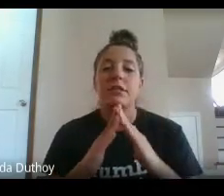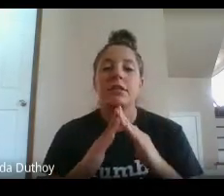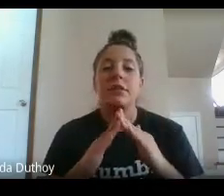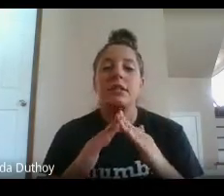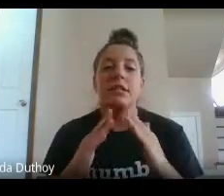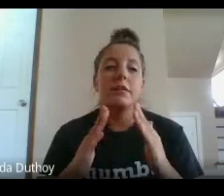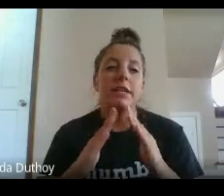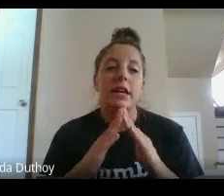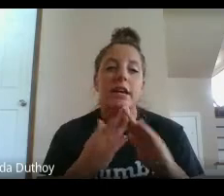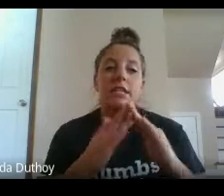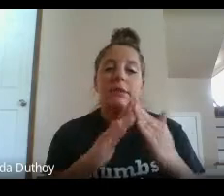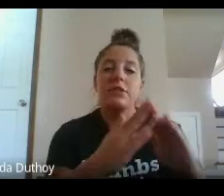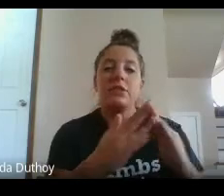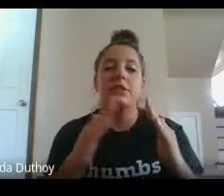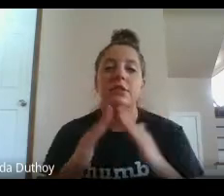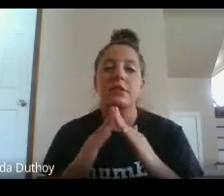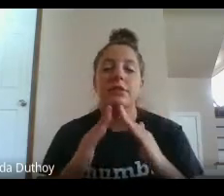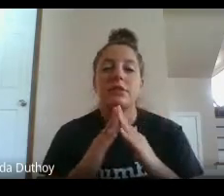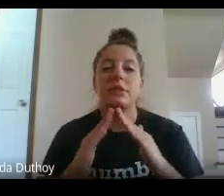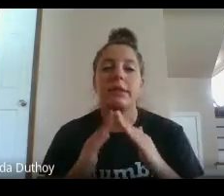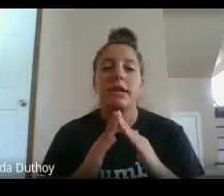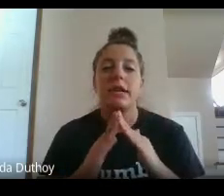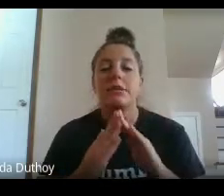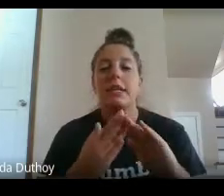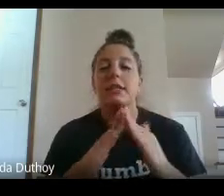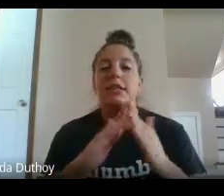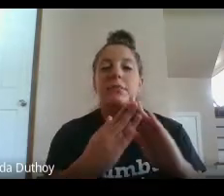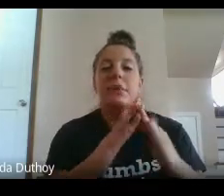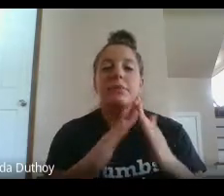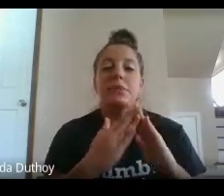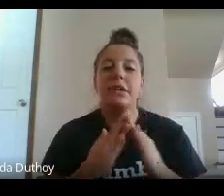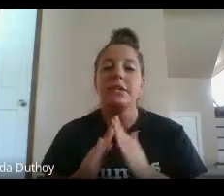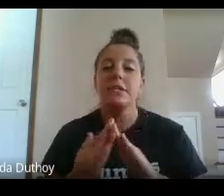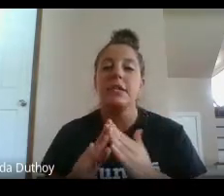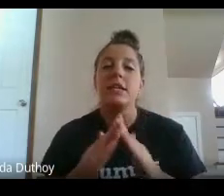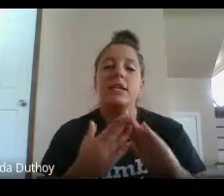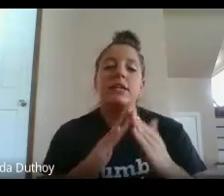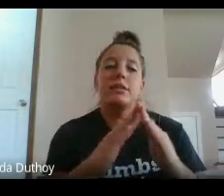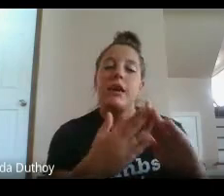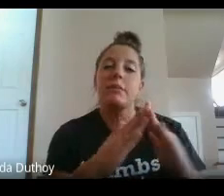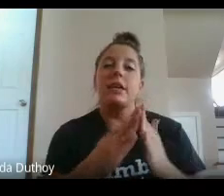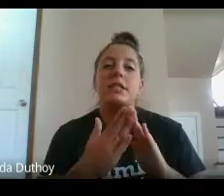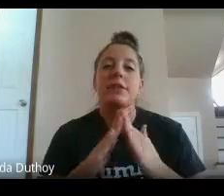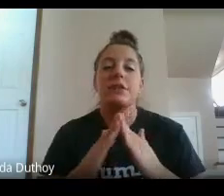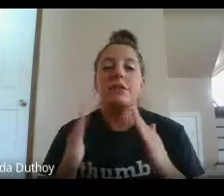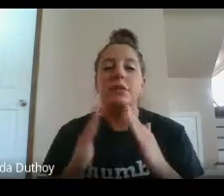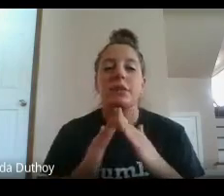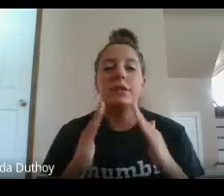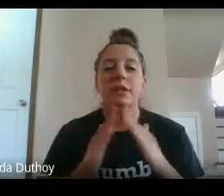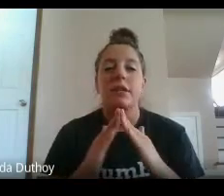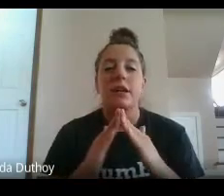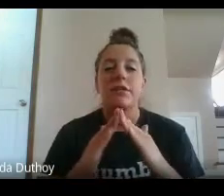it's up to you. It could be asymmetrical or symmetrical depending on how you sign it. Some people twist, so that would be